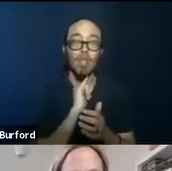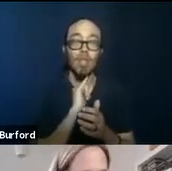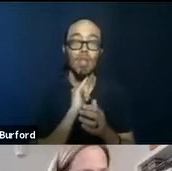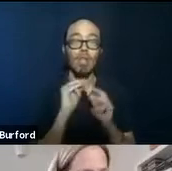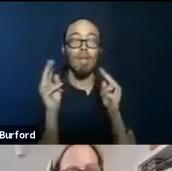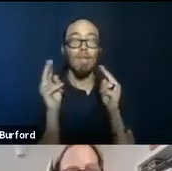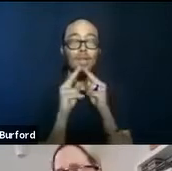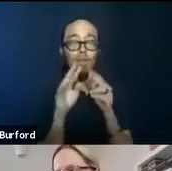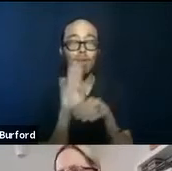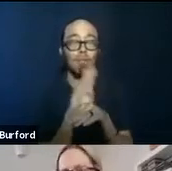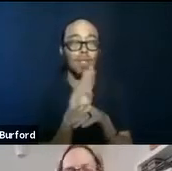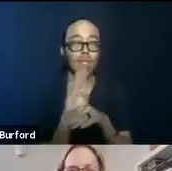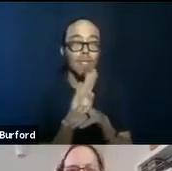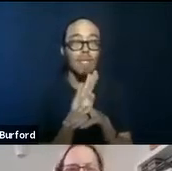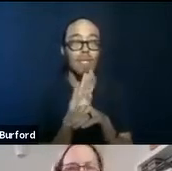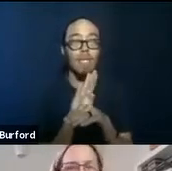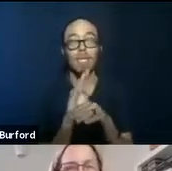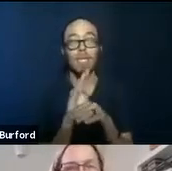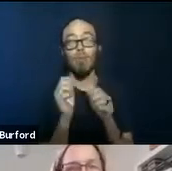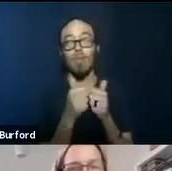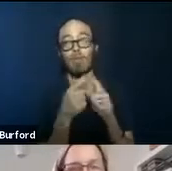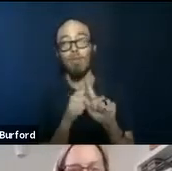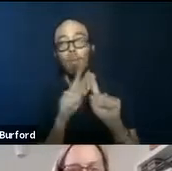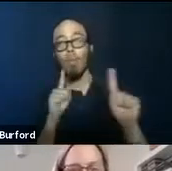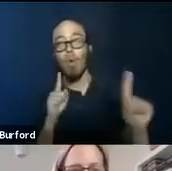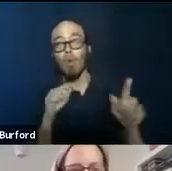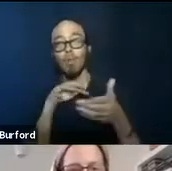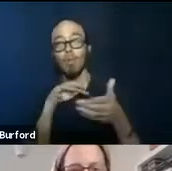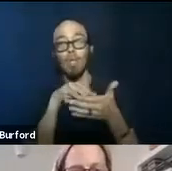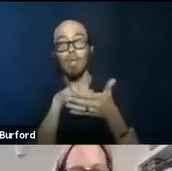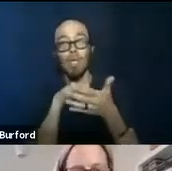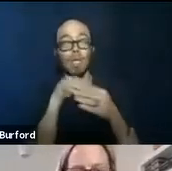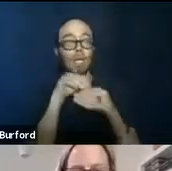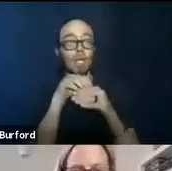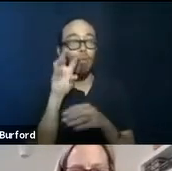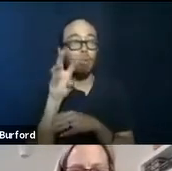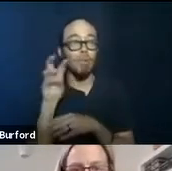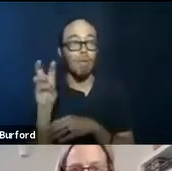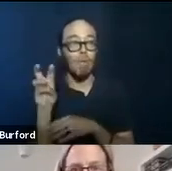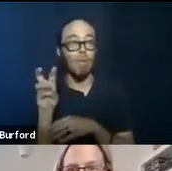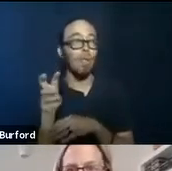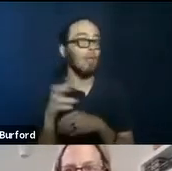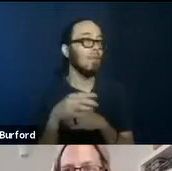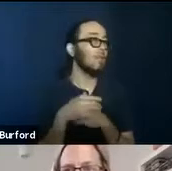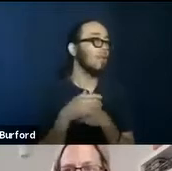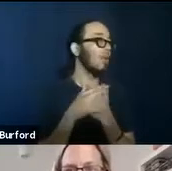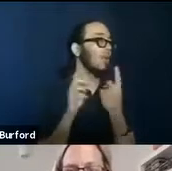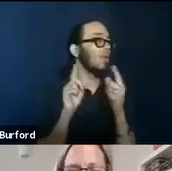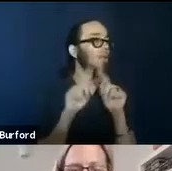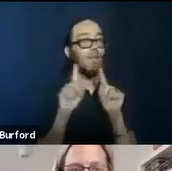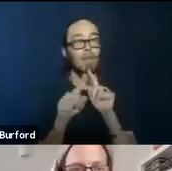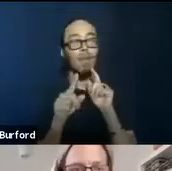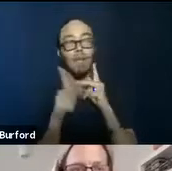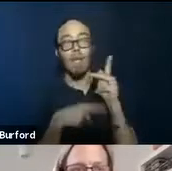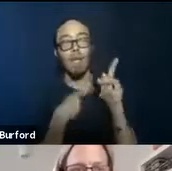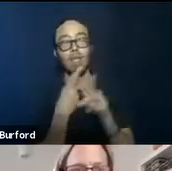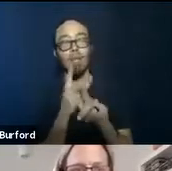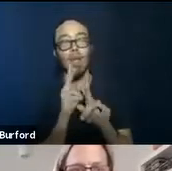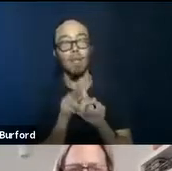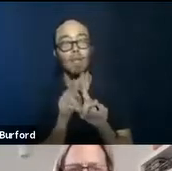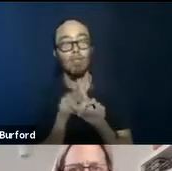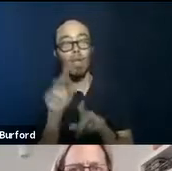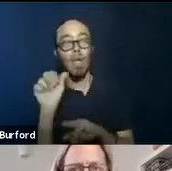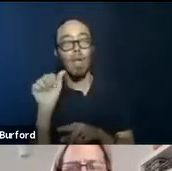with remote studying in websites and in all kinds of applications.